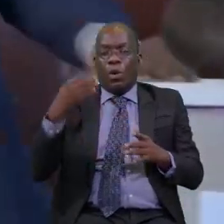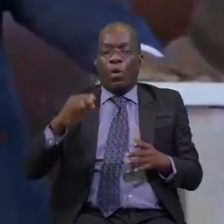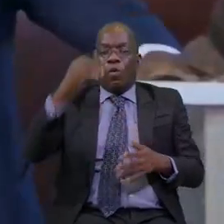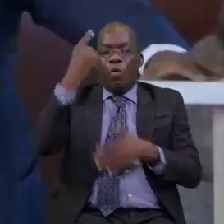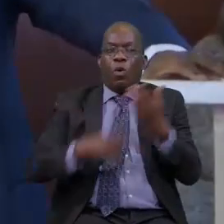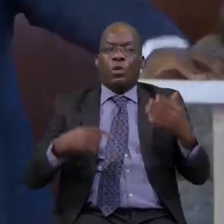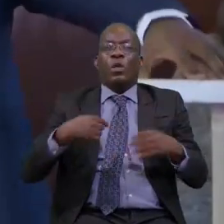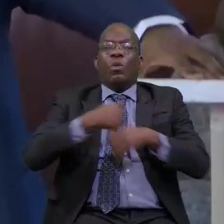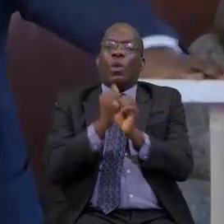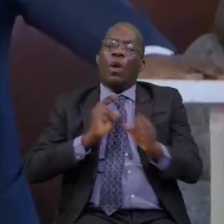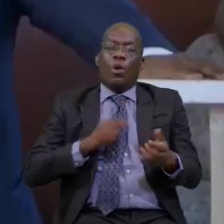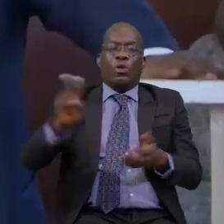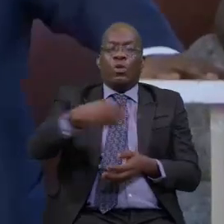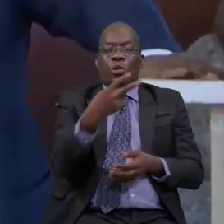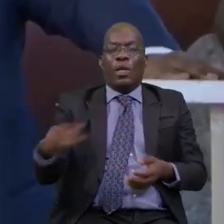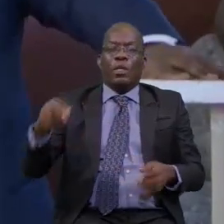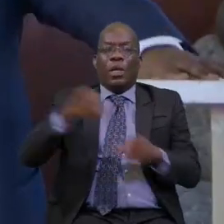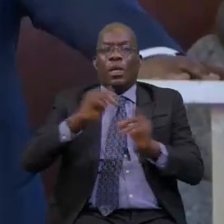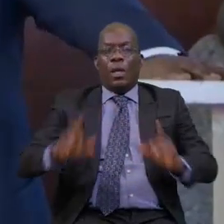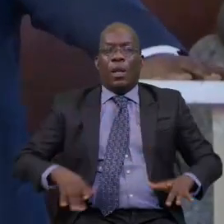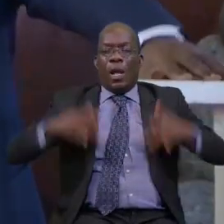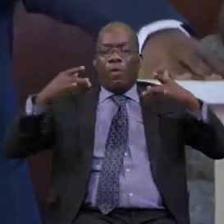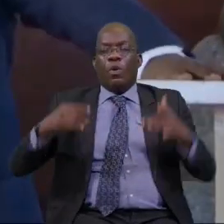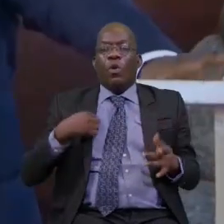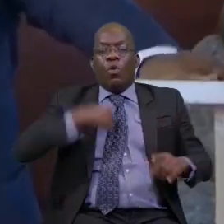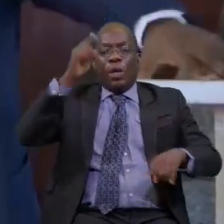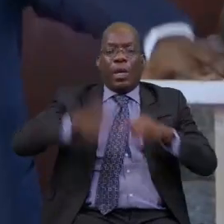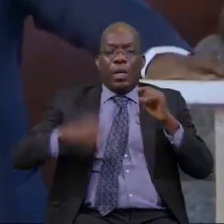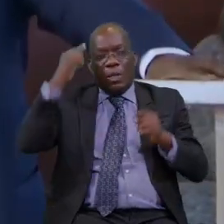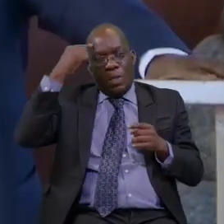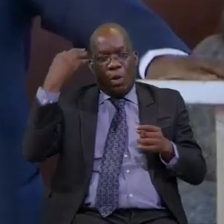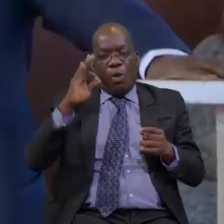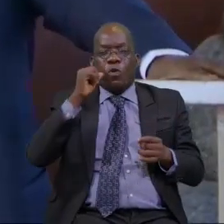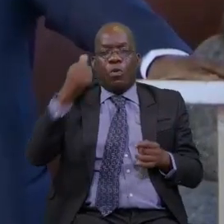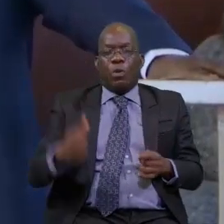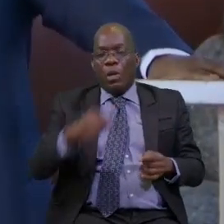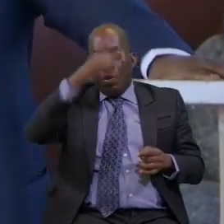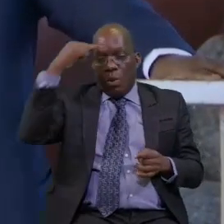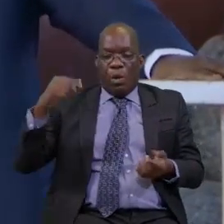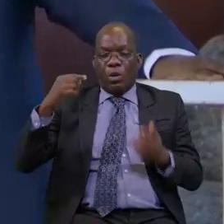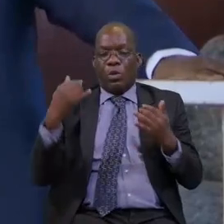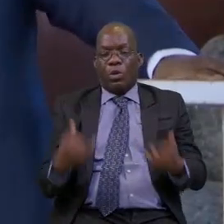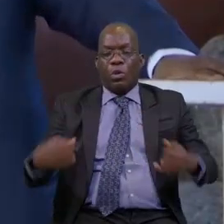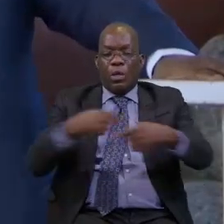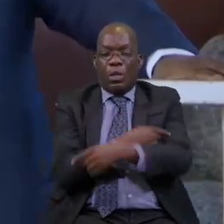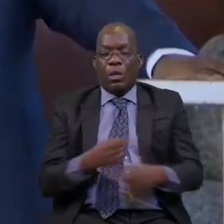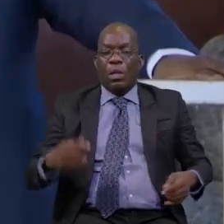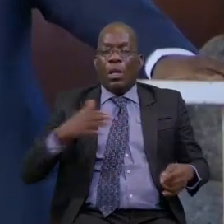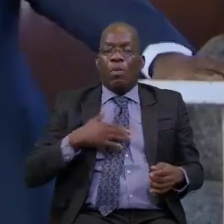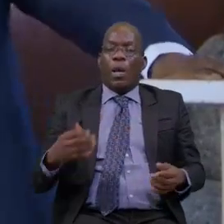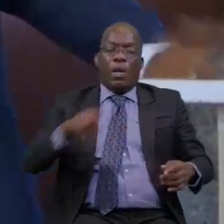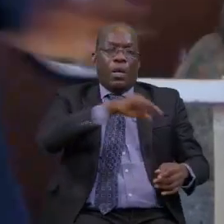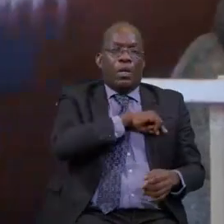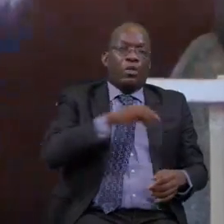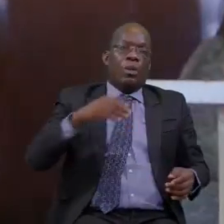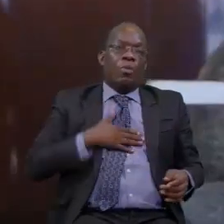life. We cannot even think. I cannot think of tomorrow, because today my guilt, my condemnation pins